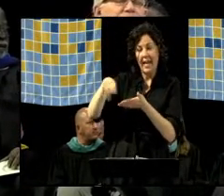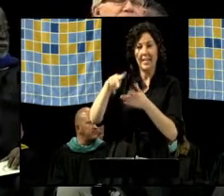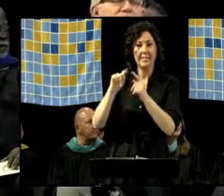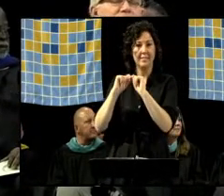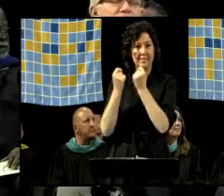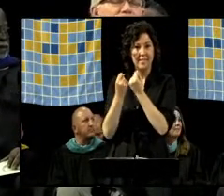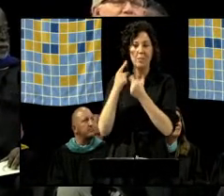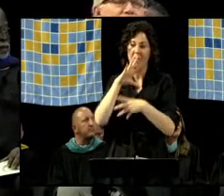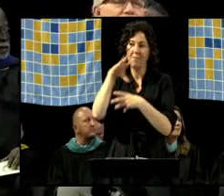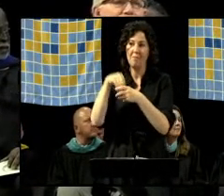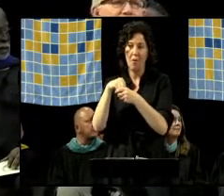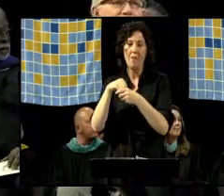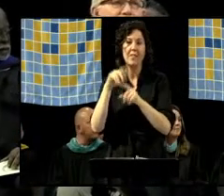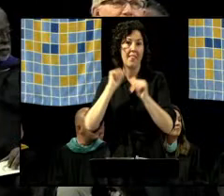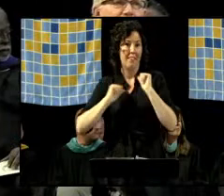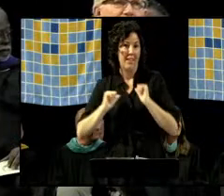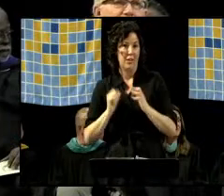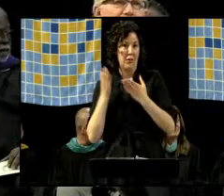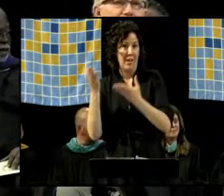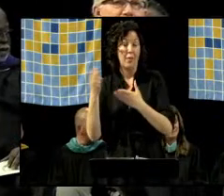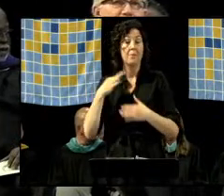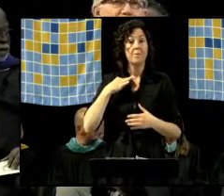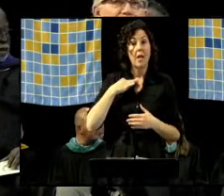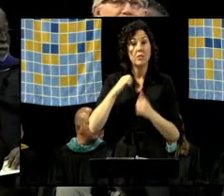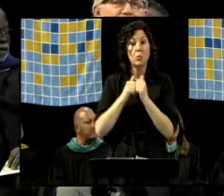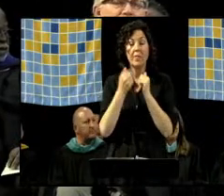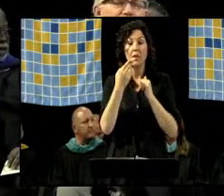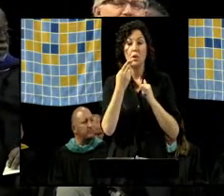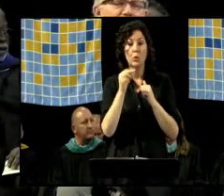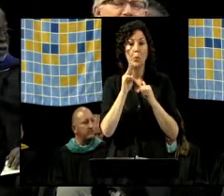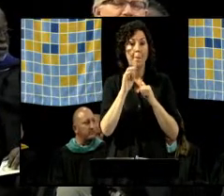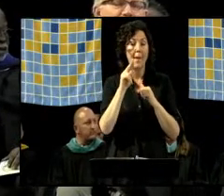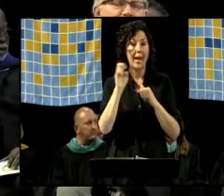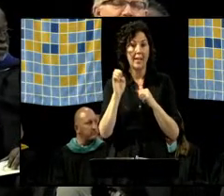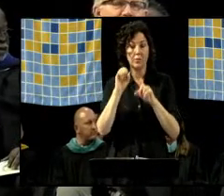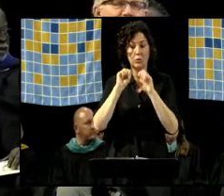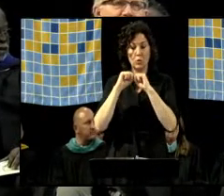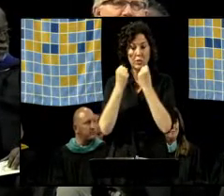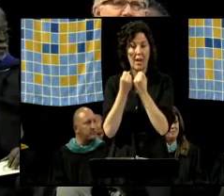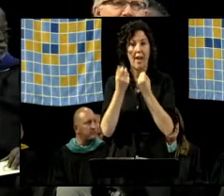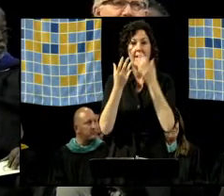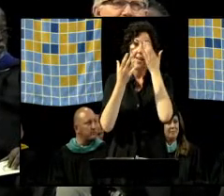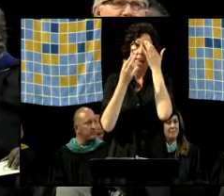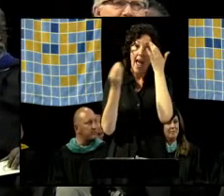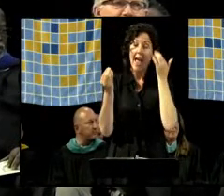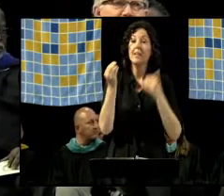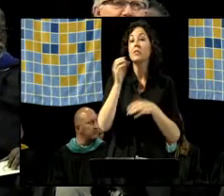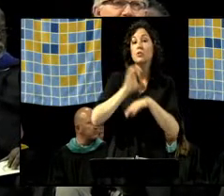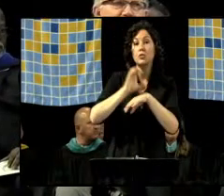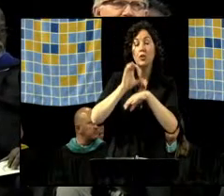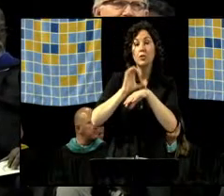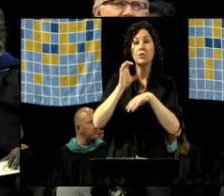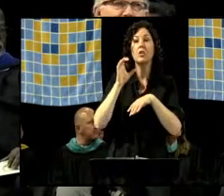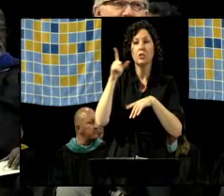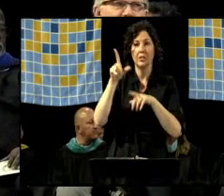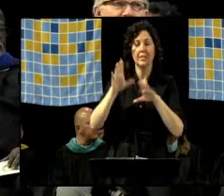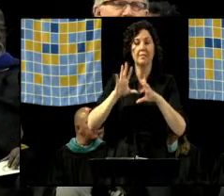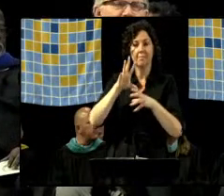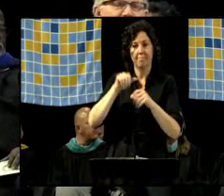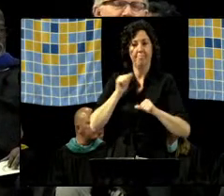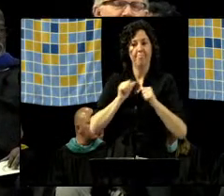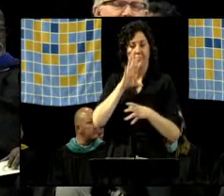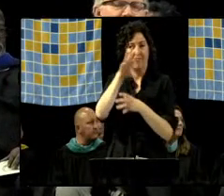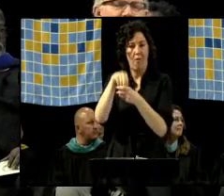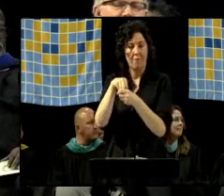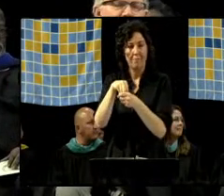at Florence Little Theater. Amelia volunteers with the Humane Society and the church at Sandhurst, where she is an active member. Amelia